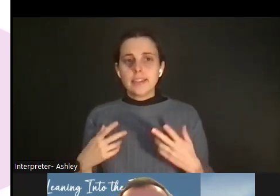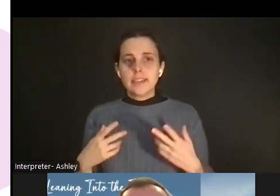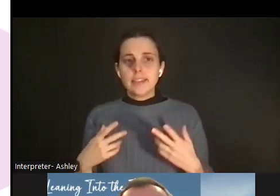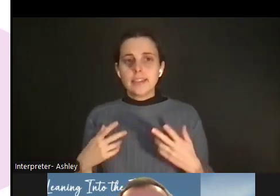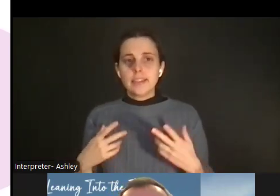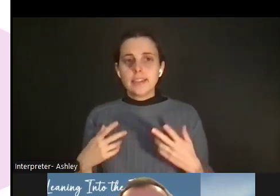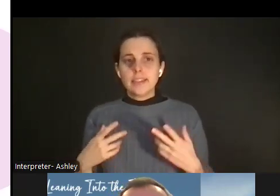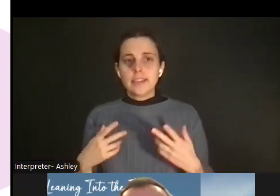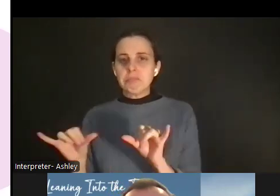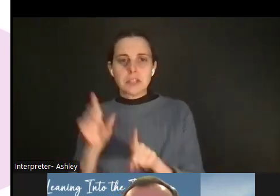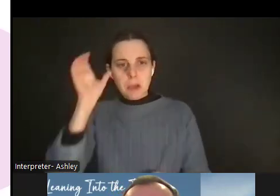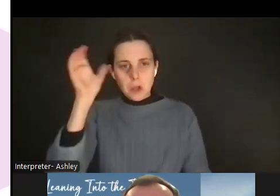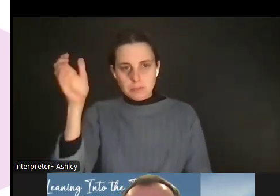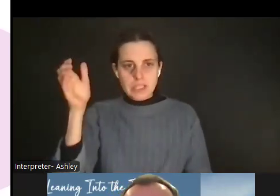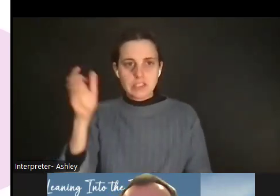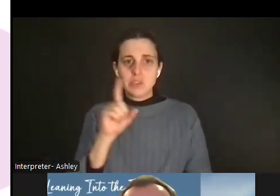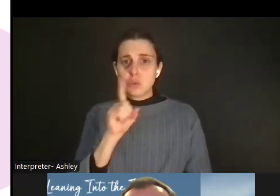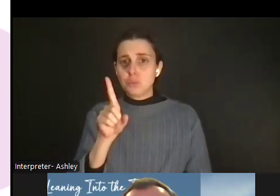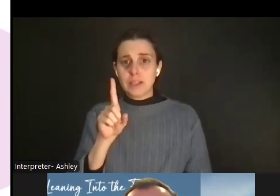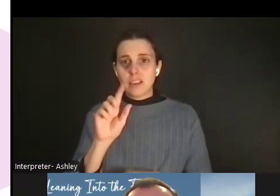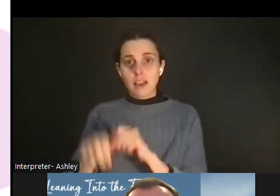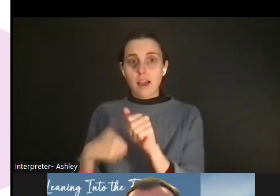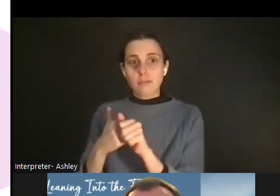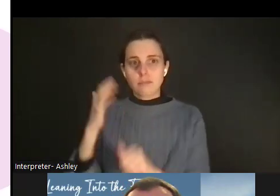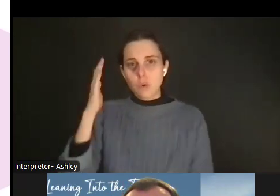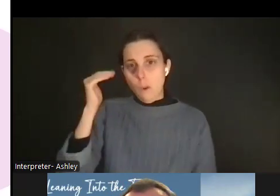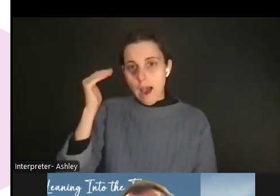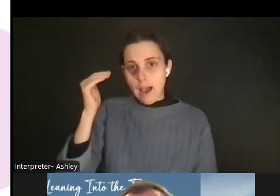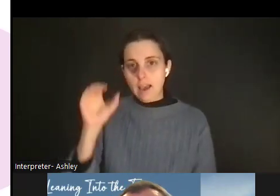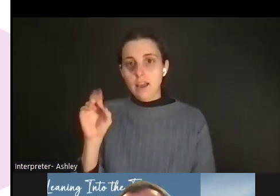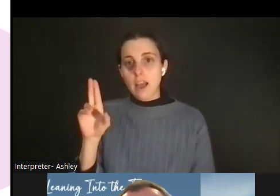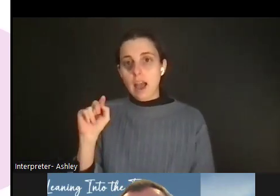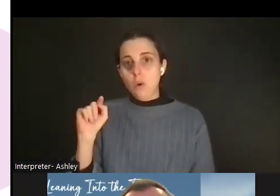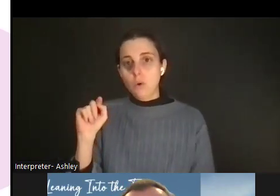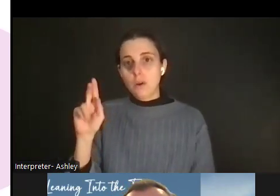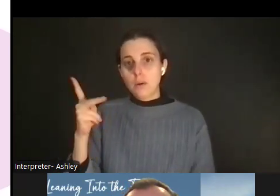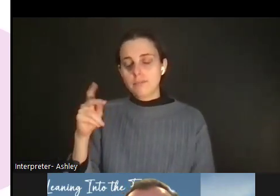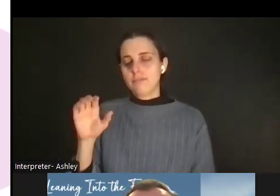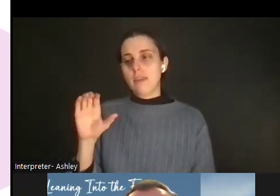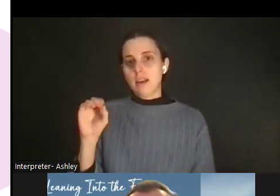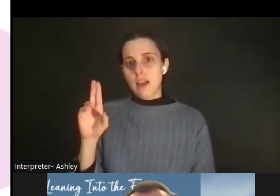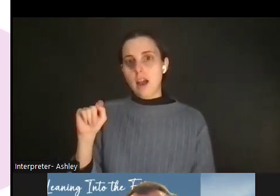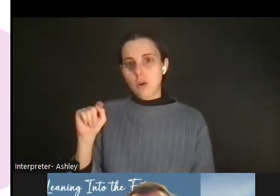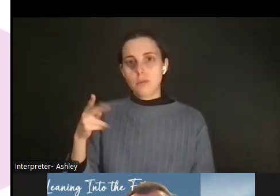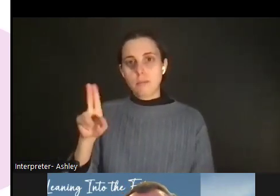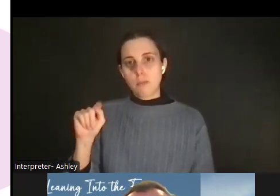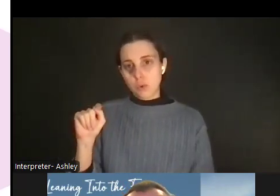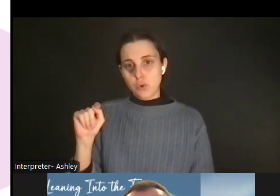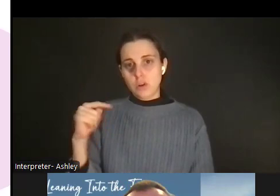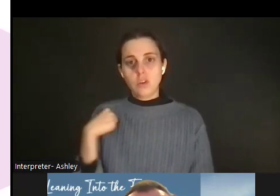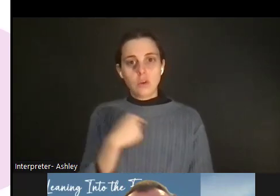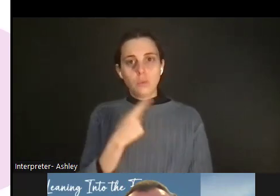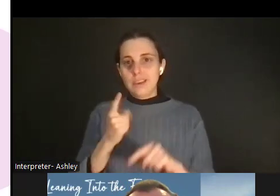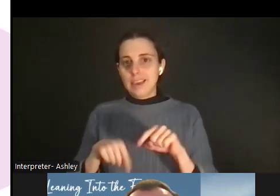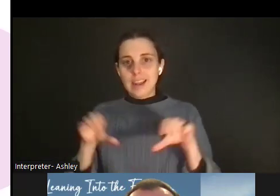really the big why, or it's the output. We know that we cannot act on output. We